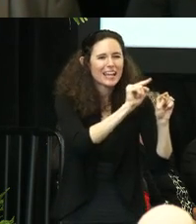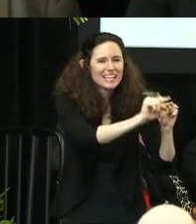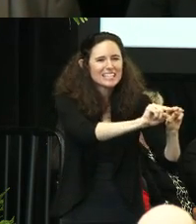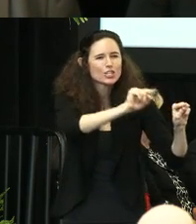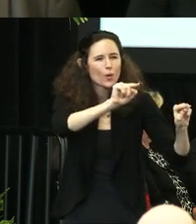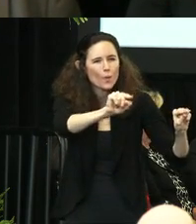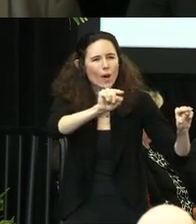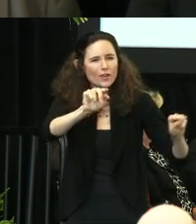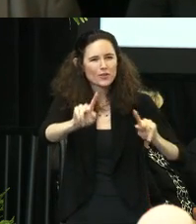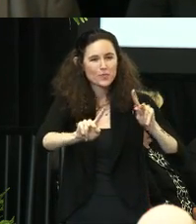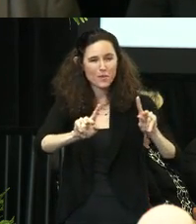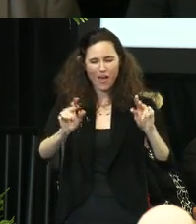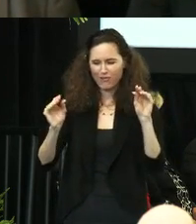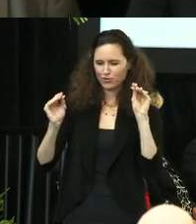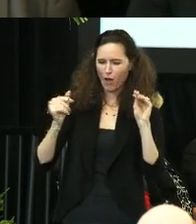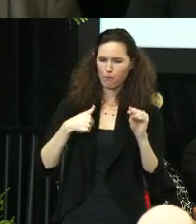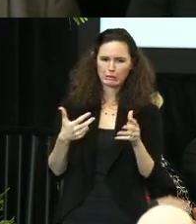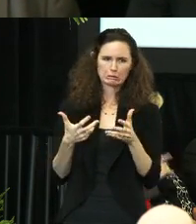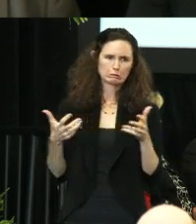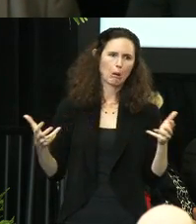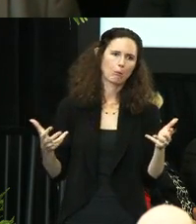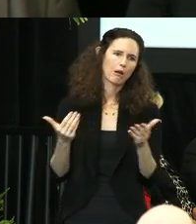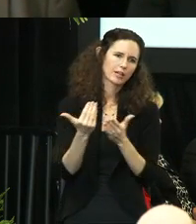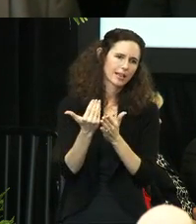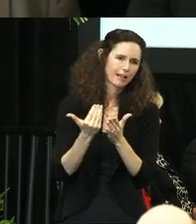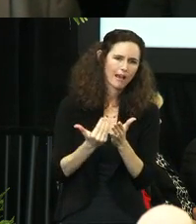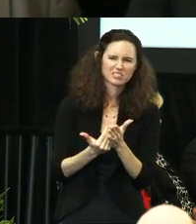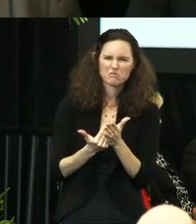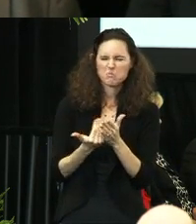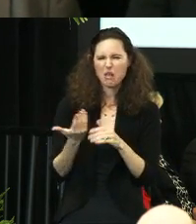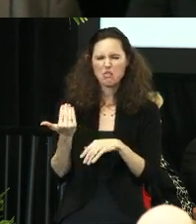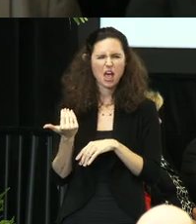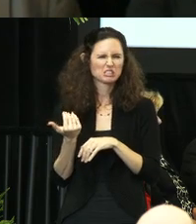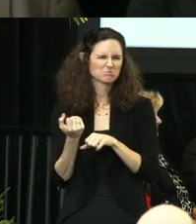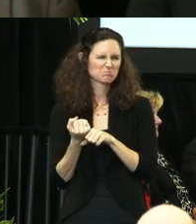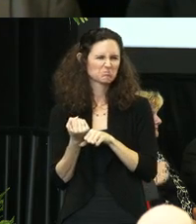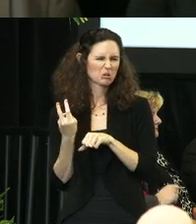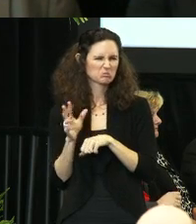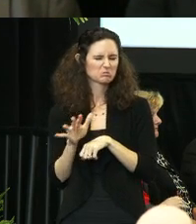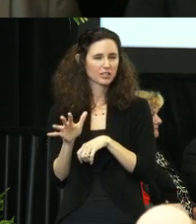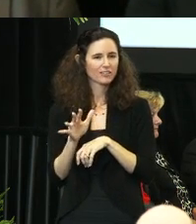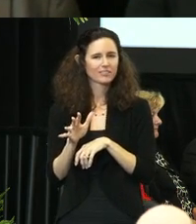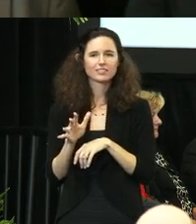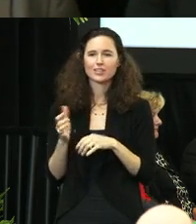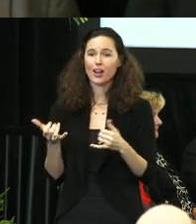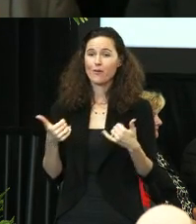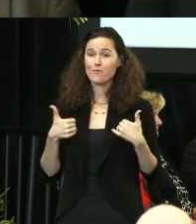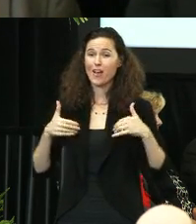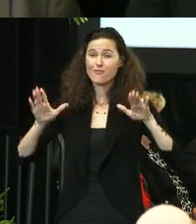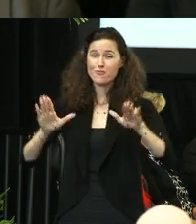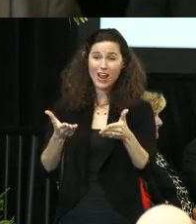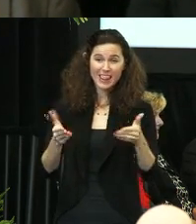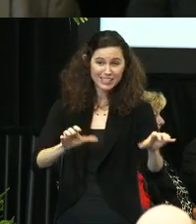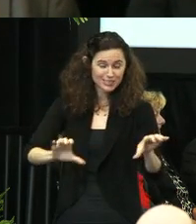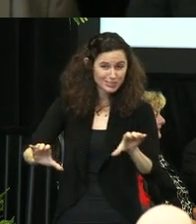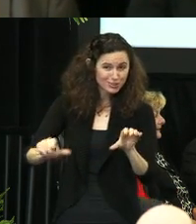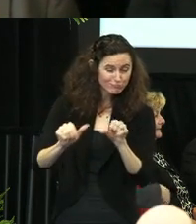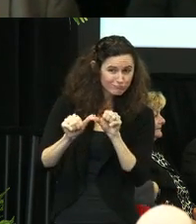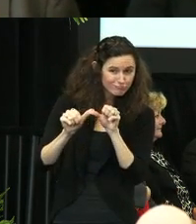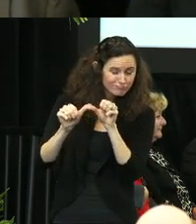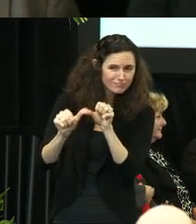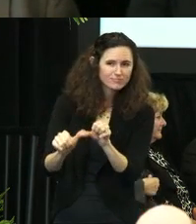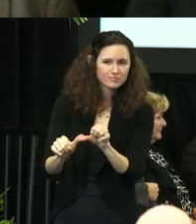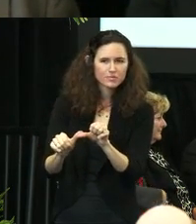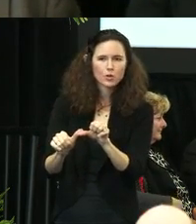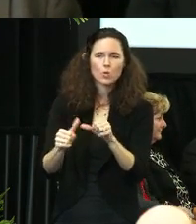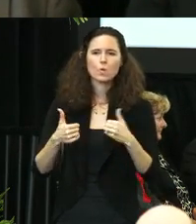lessons that you have taught me over the last couple of years. So we have great things to do. We